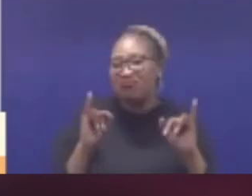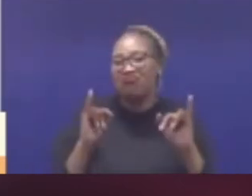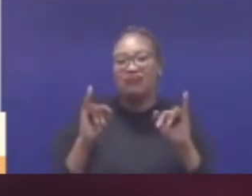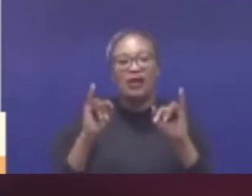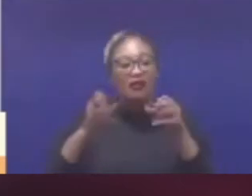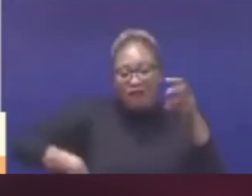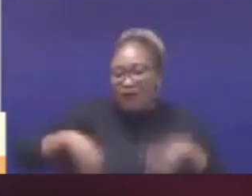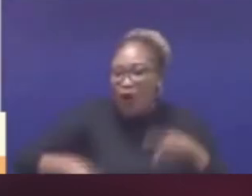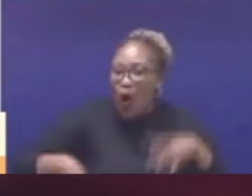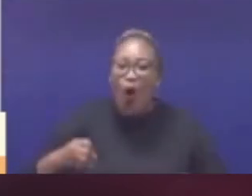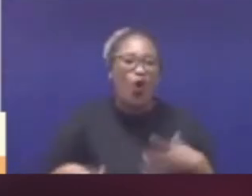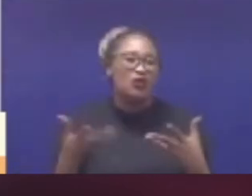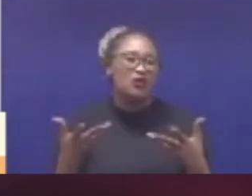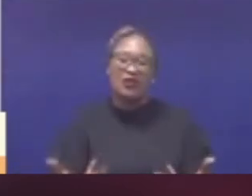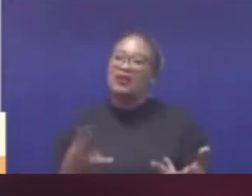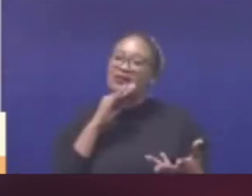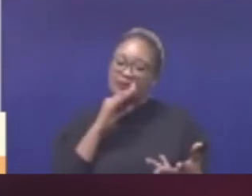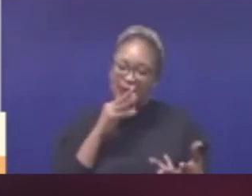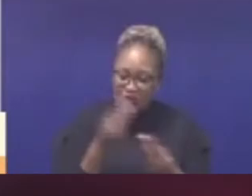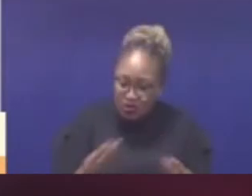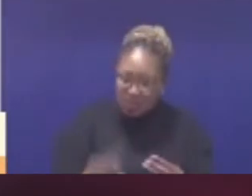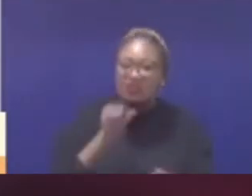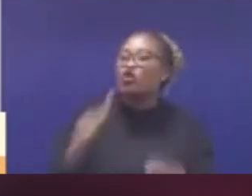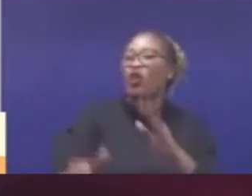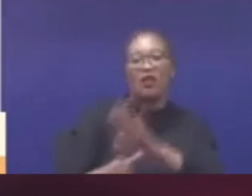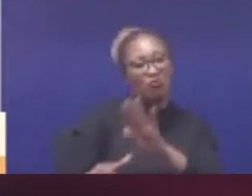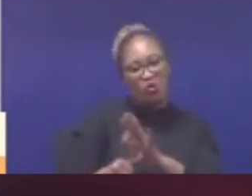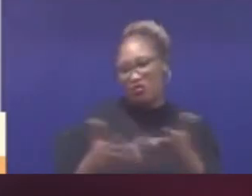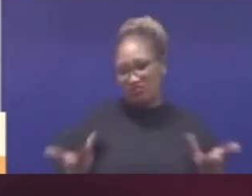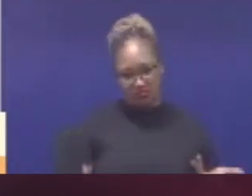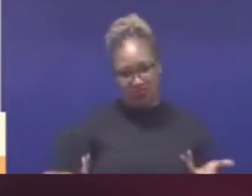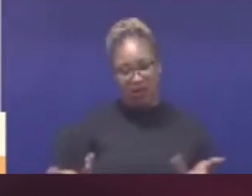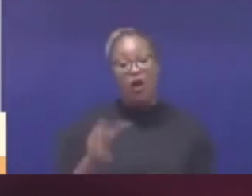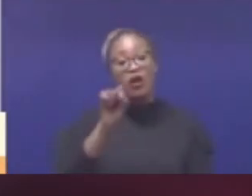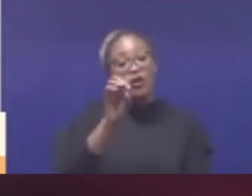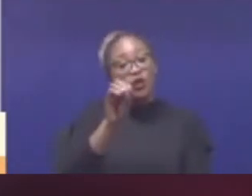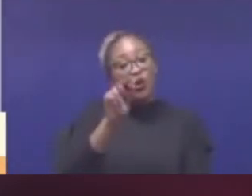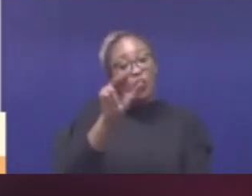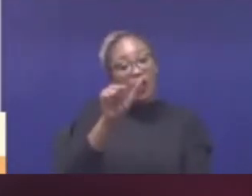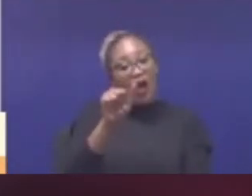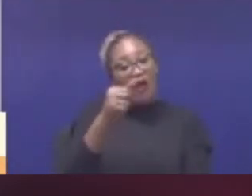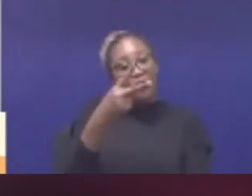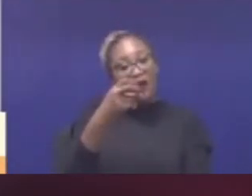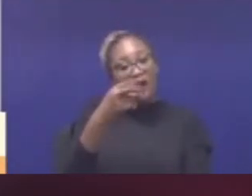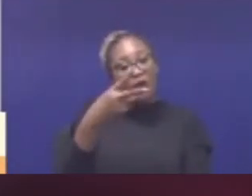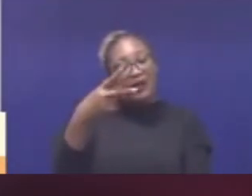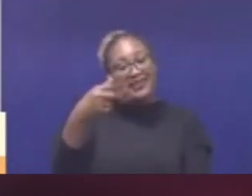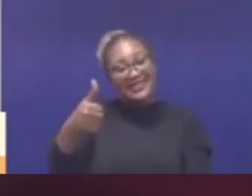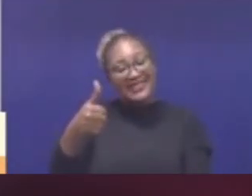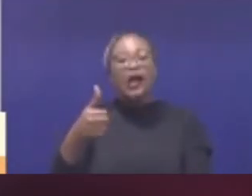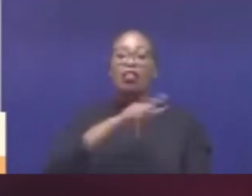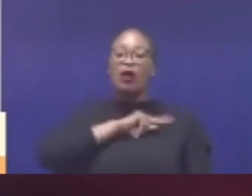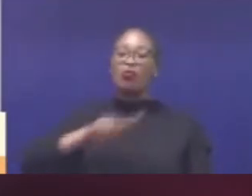system that did not put children first. At SONA 2026, the President spoke about an